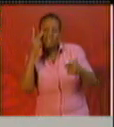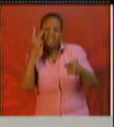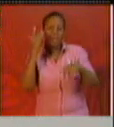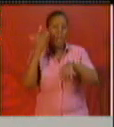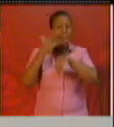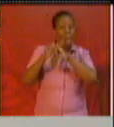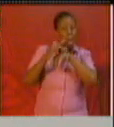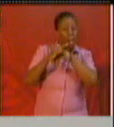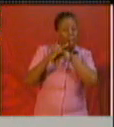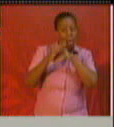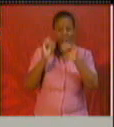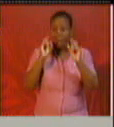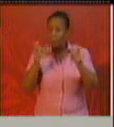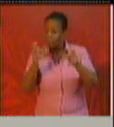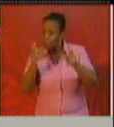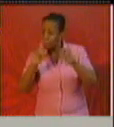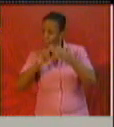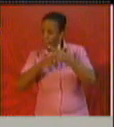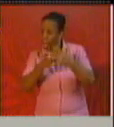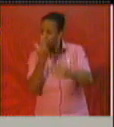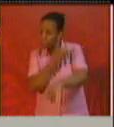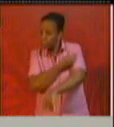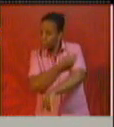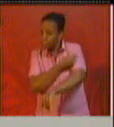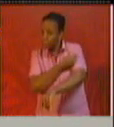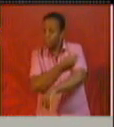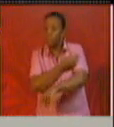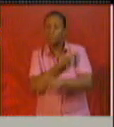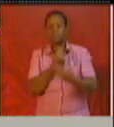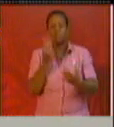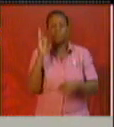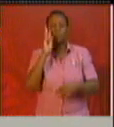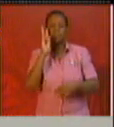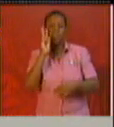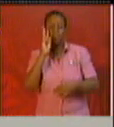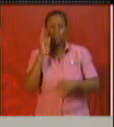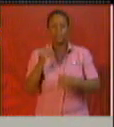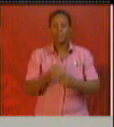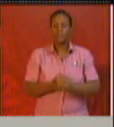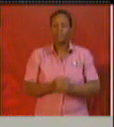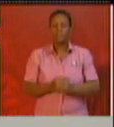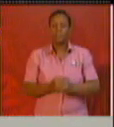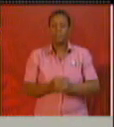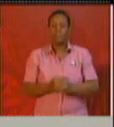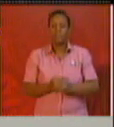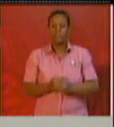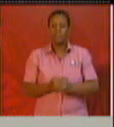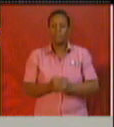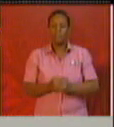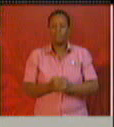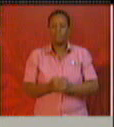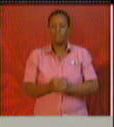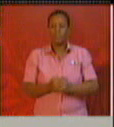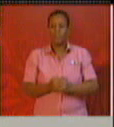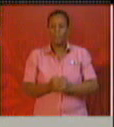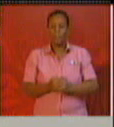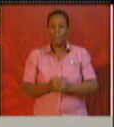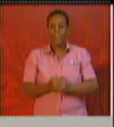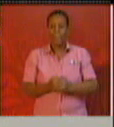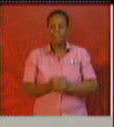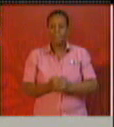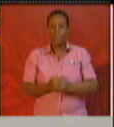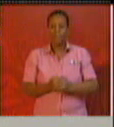Now, the second question with respect to the vigils, again, a very good question. We note the activity,